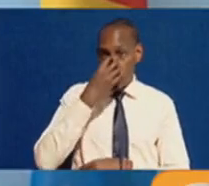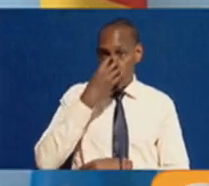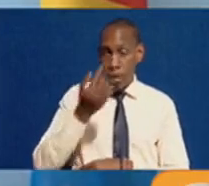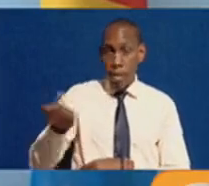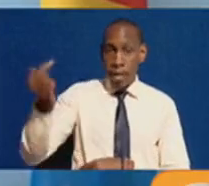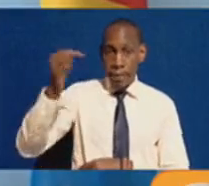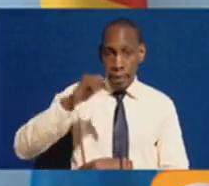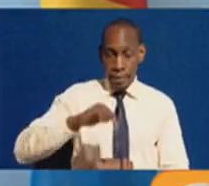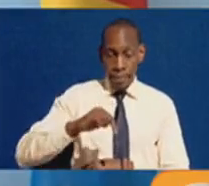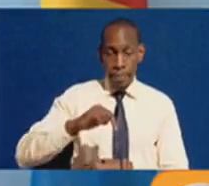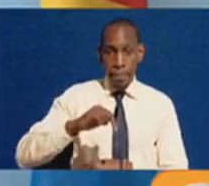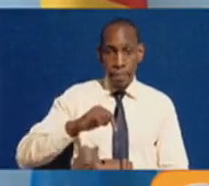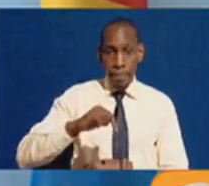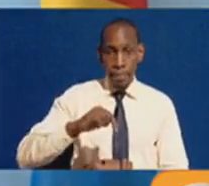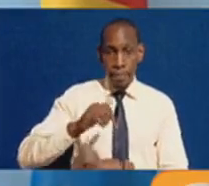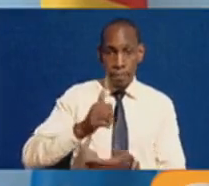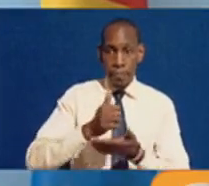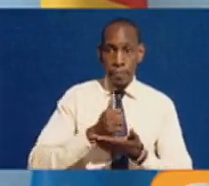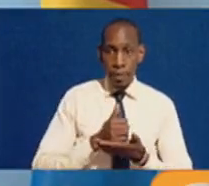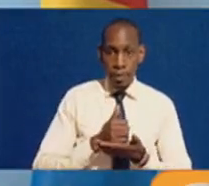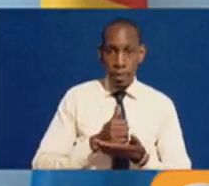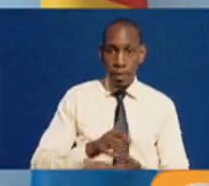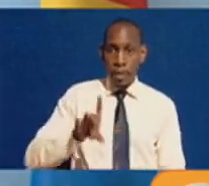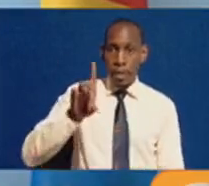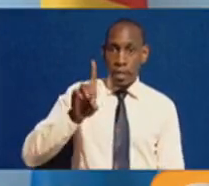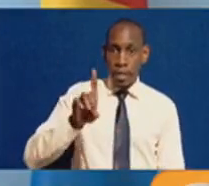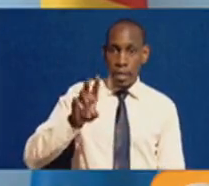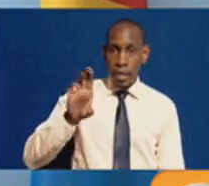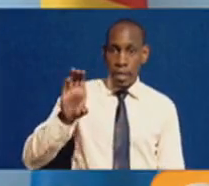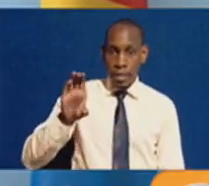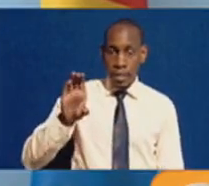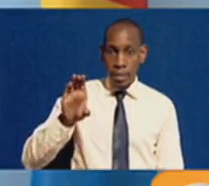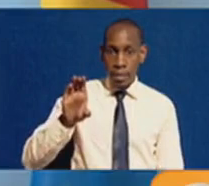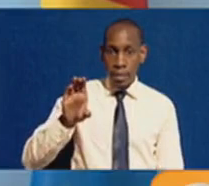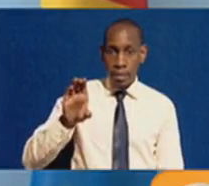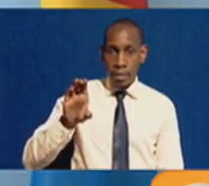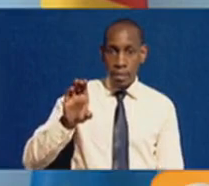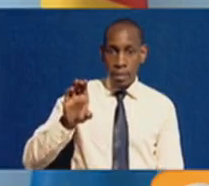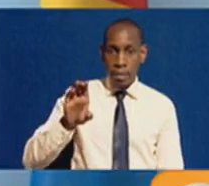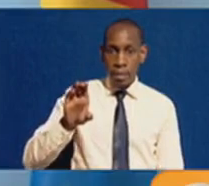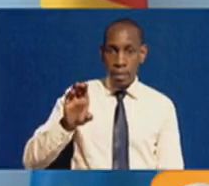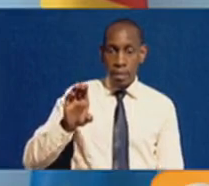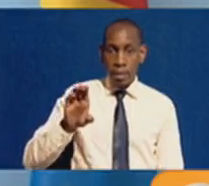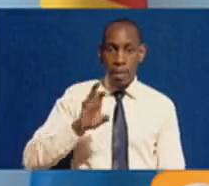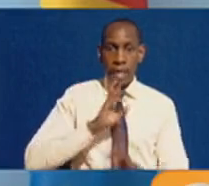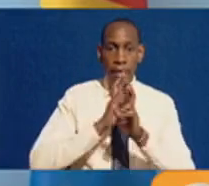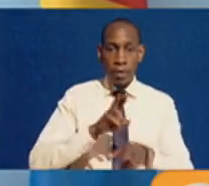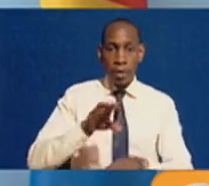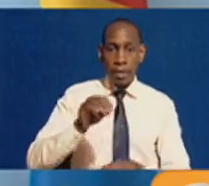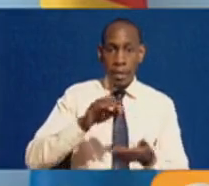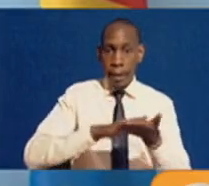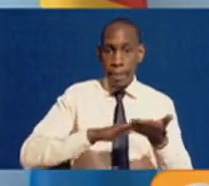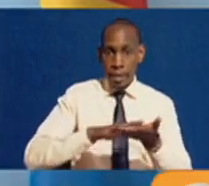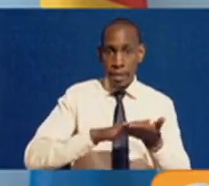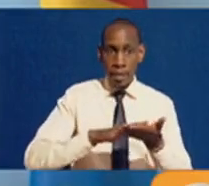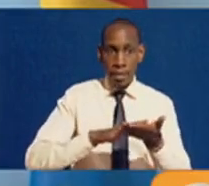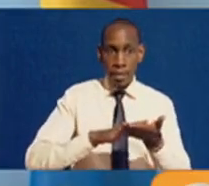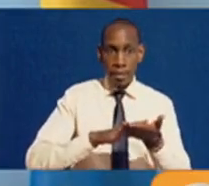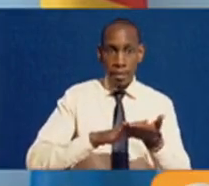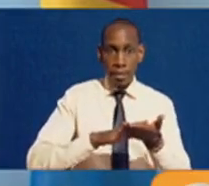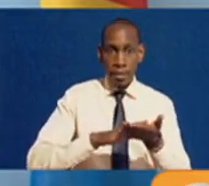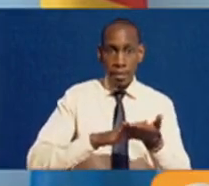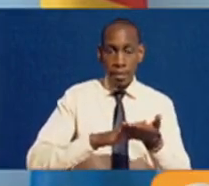came to help DRC come and have results based on the